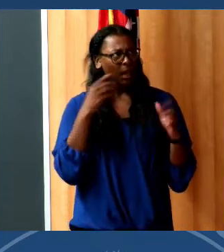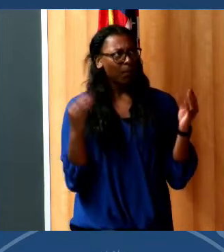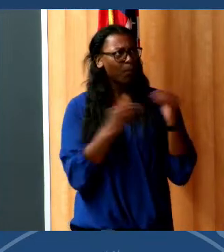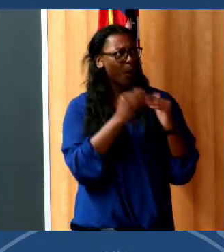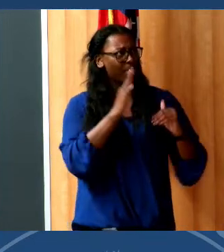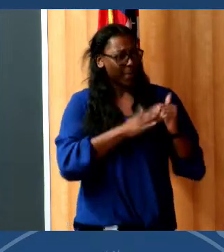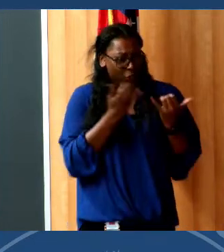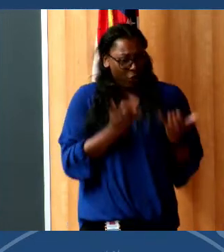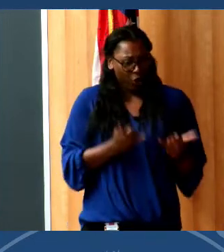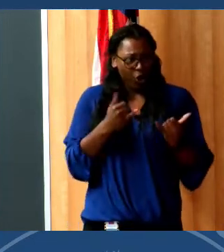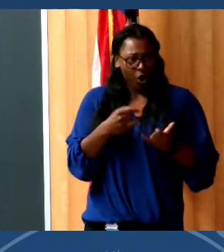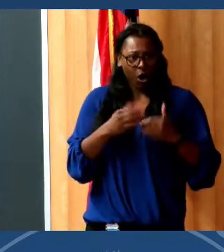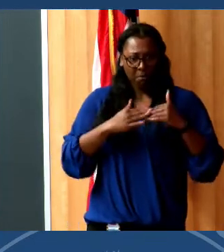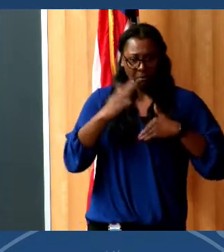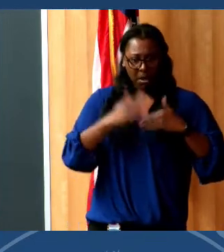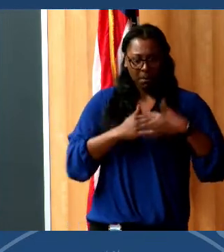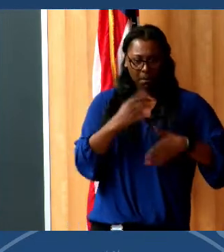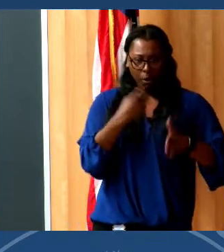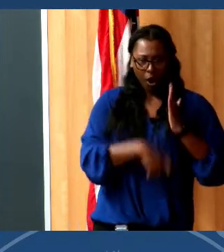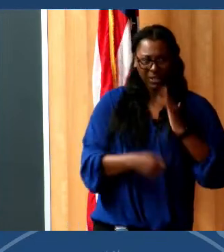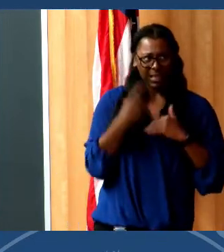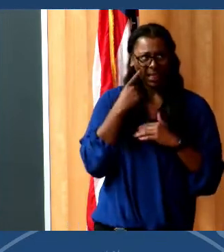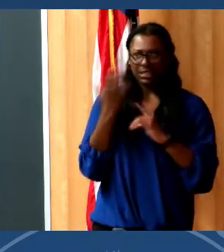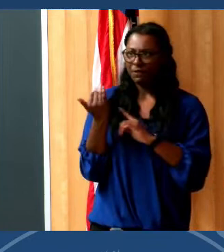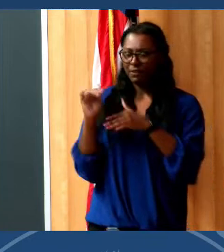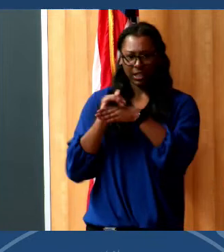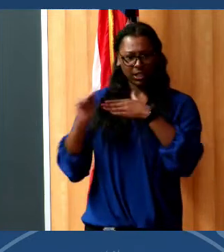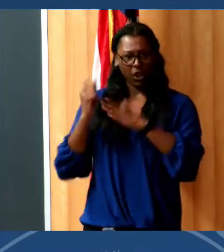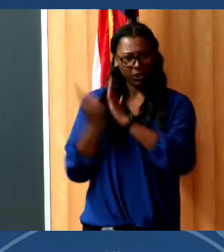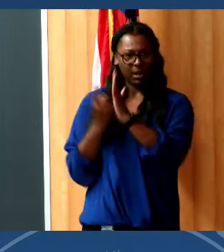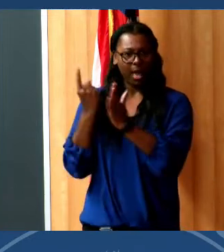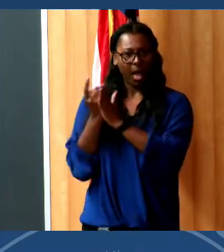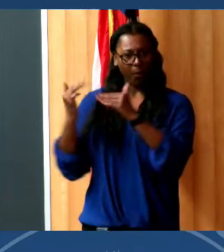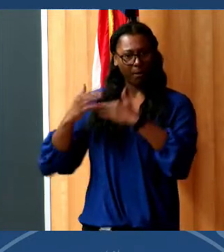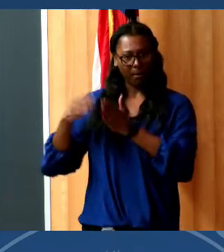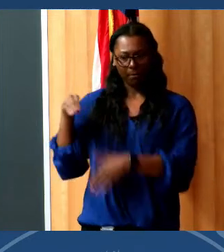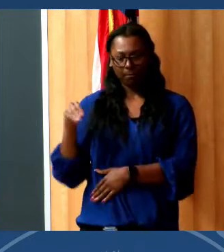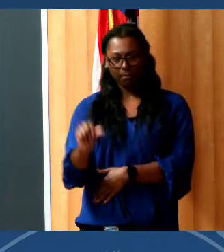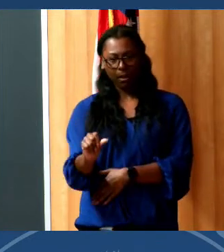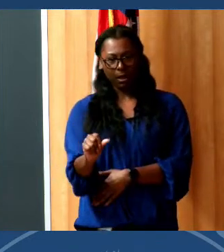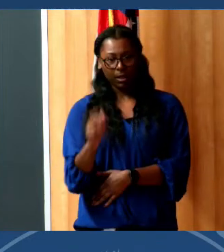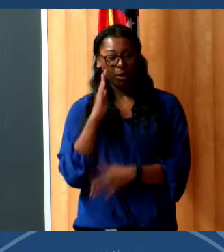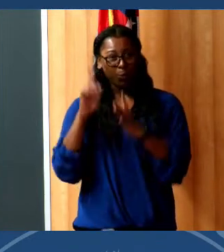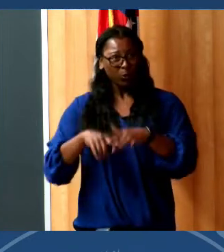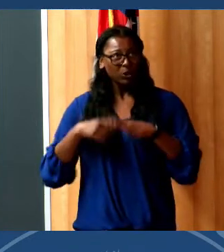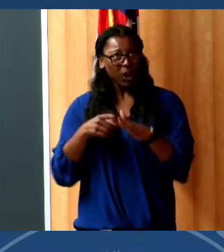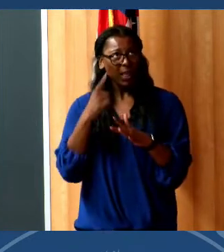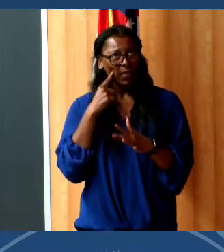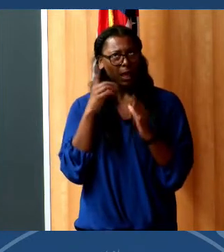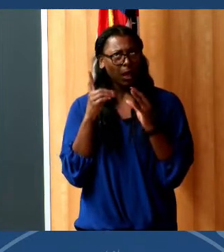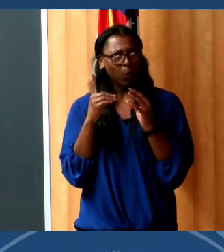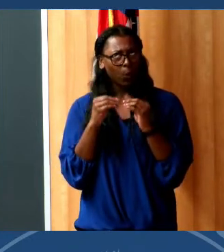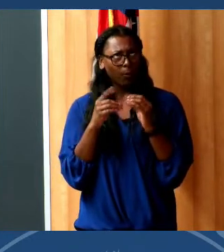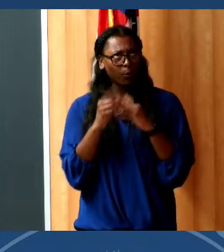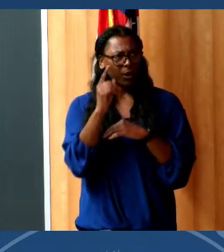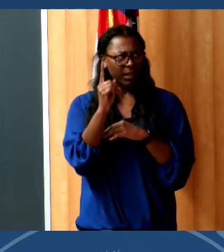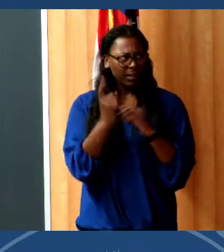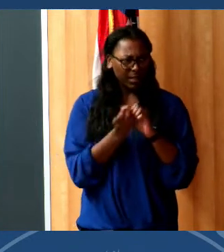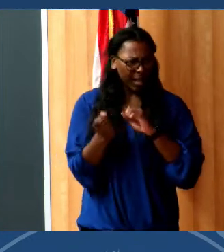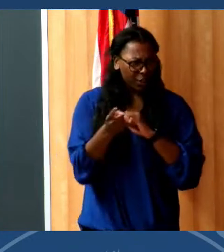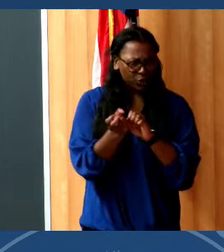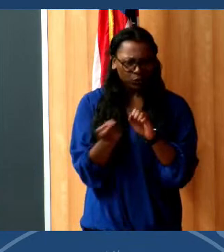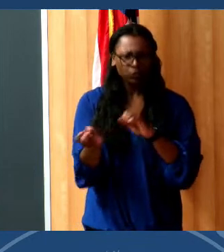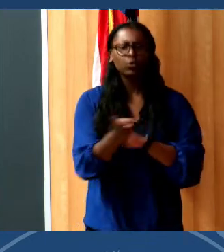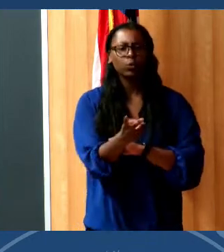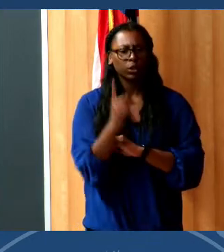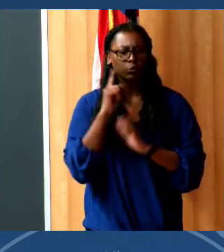the current minimum wage. It's the $15 an hour minimum wage that will go into effect, I think, another year and a half from now. And